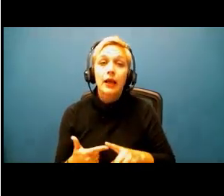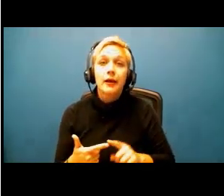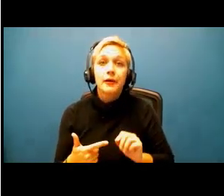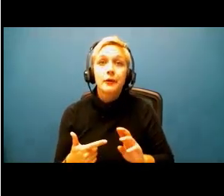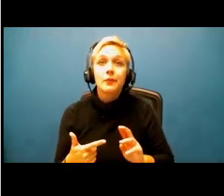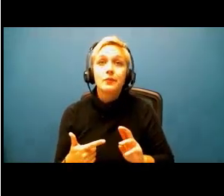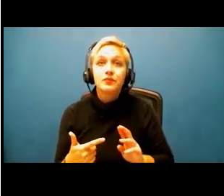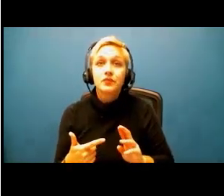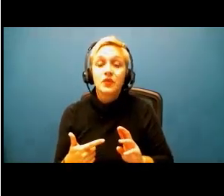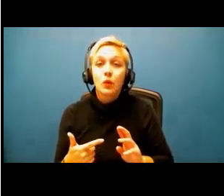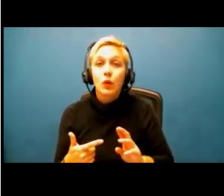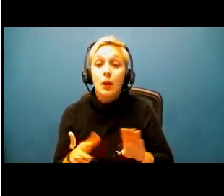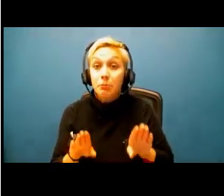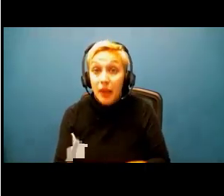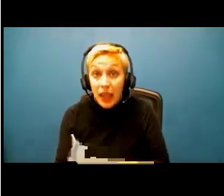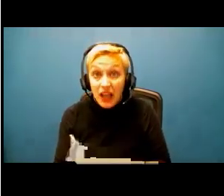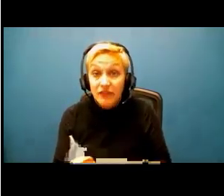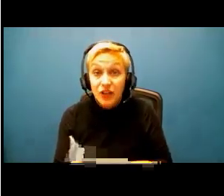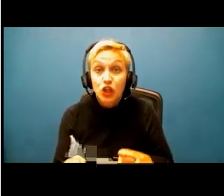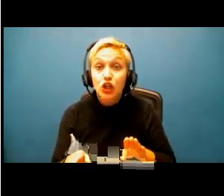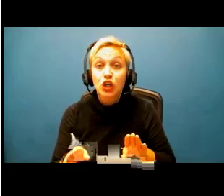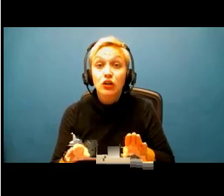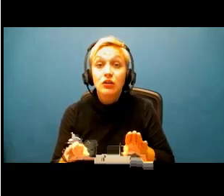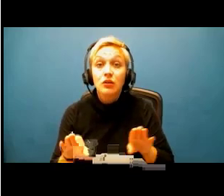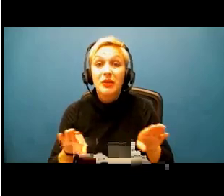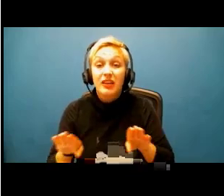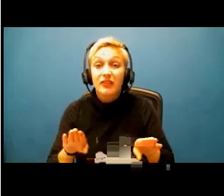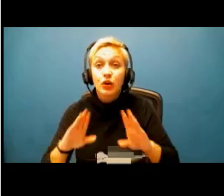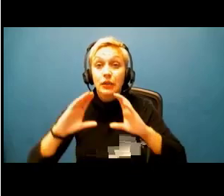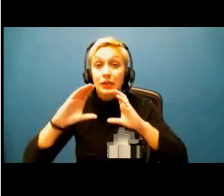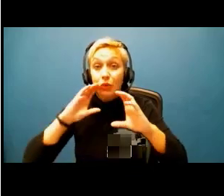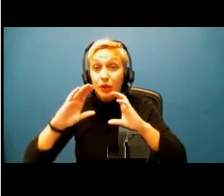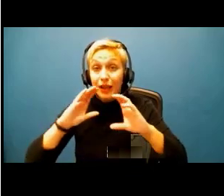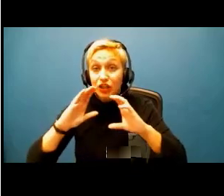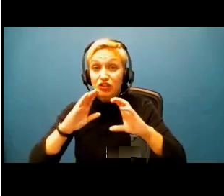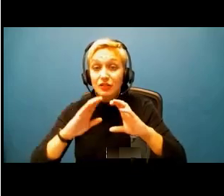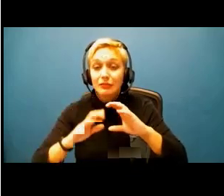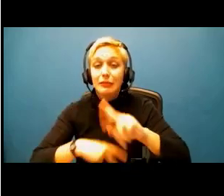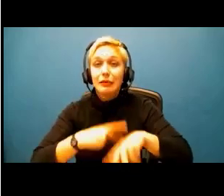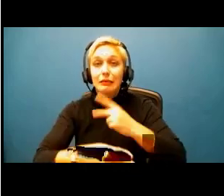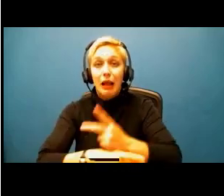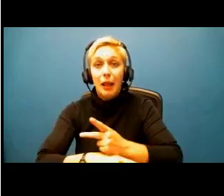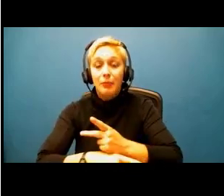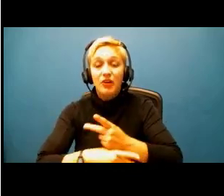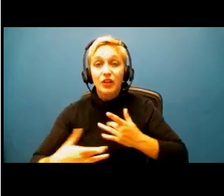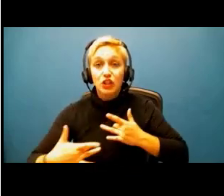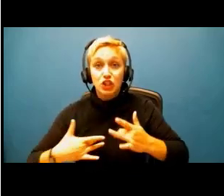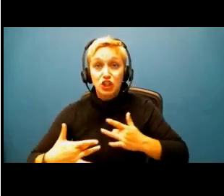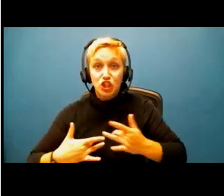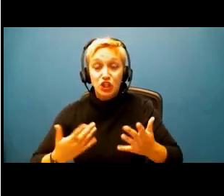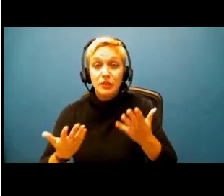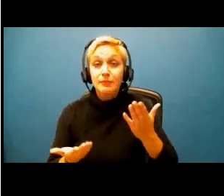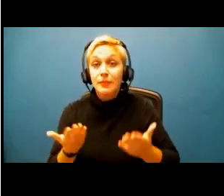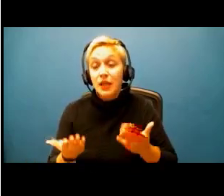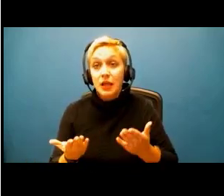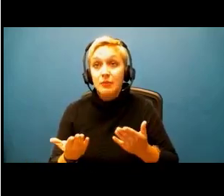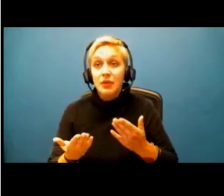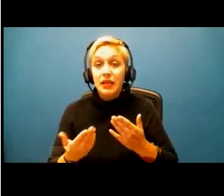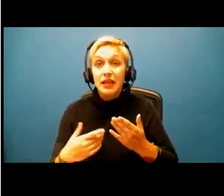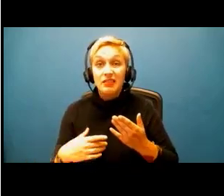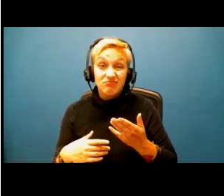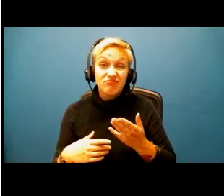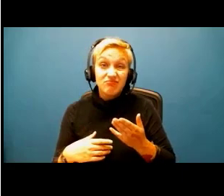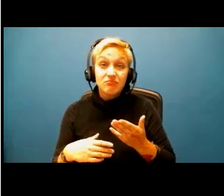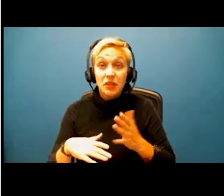have some behavioral communication type of concerns where they may bite